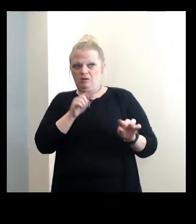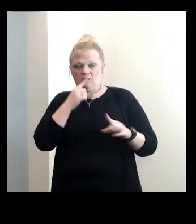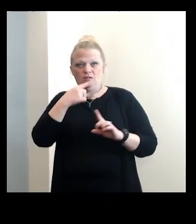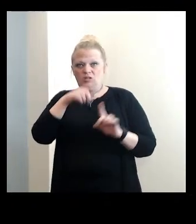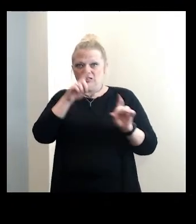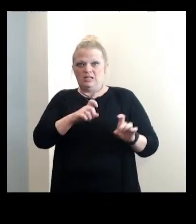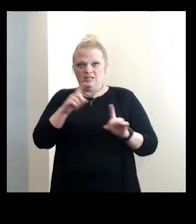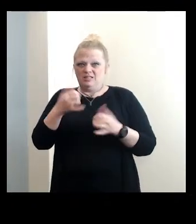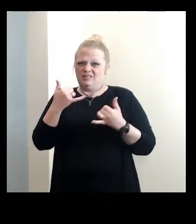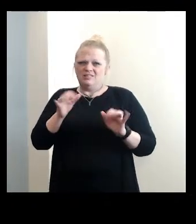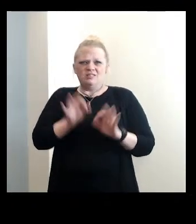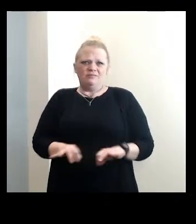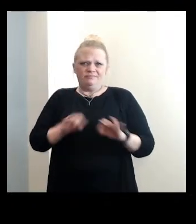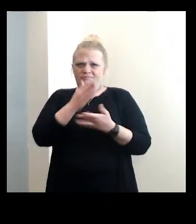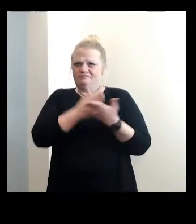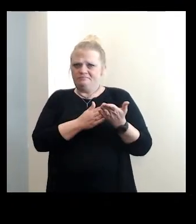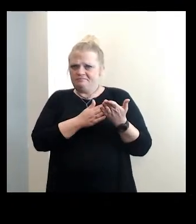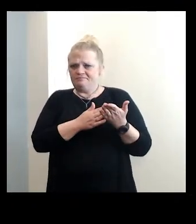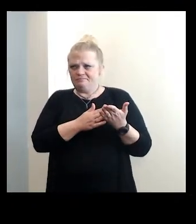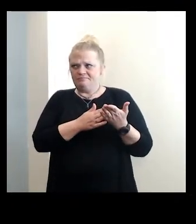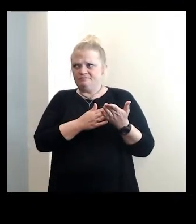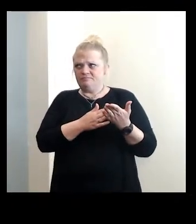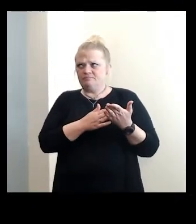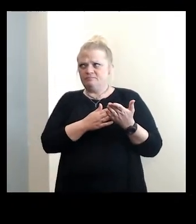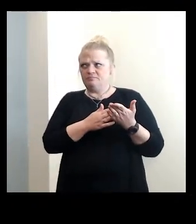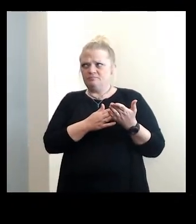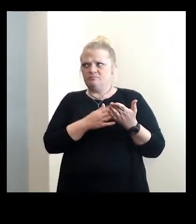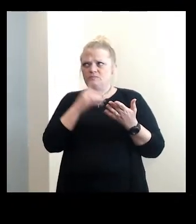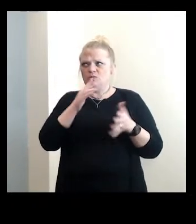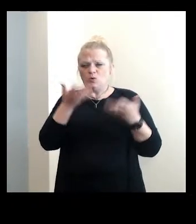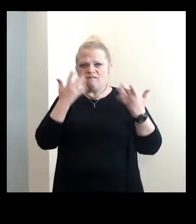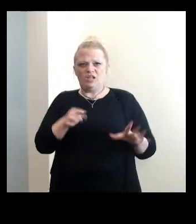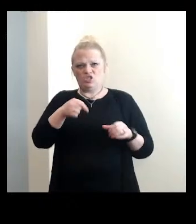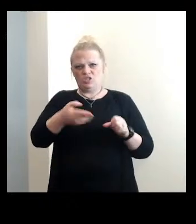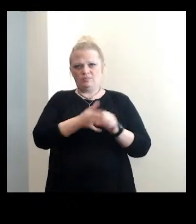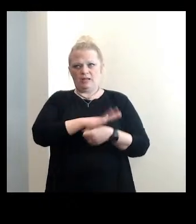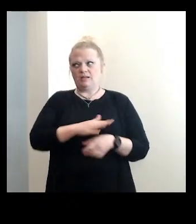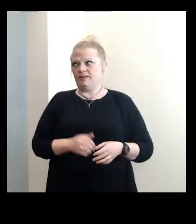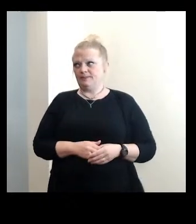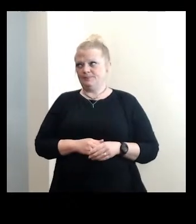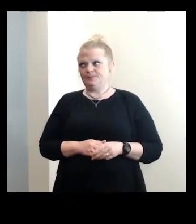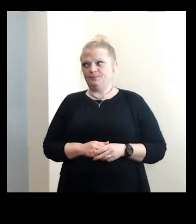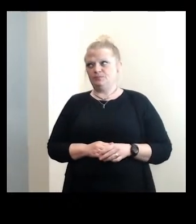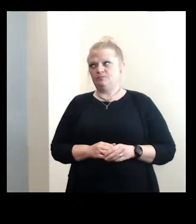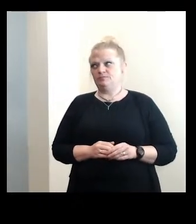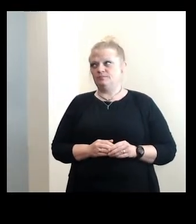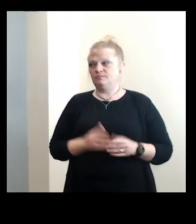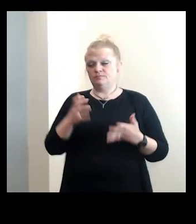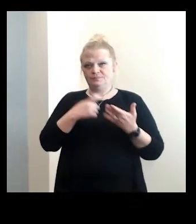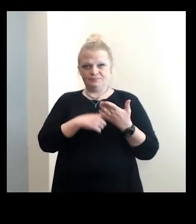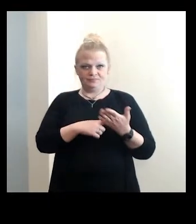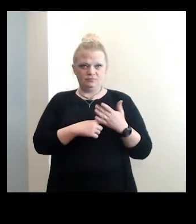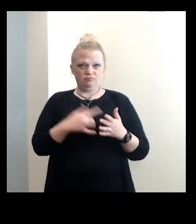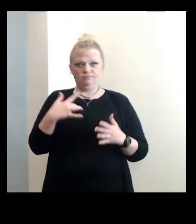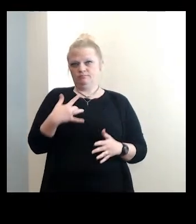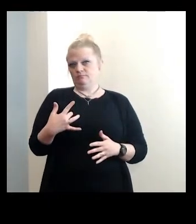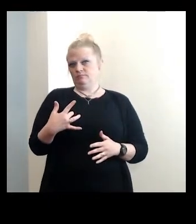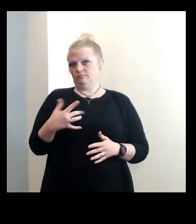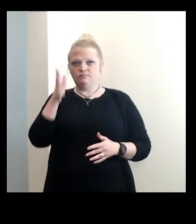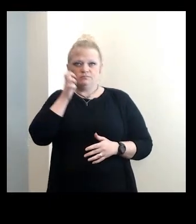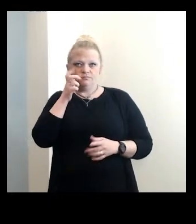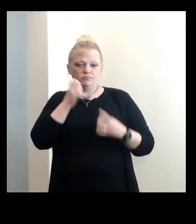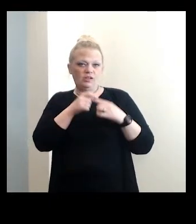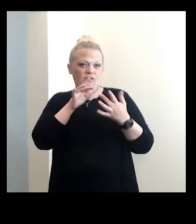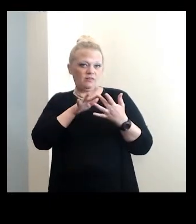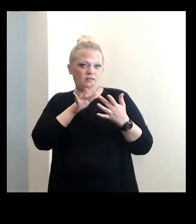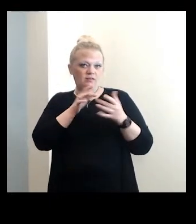It's still an important part of getting us out of this pandemic. I just want to talk about some trends that we're hearing from our